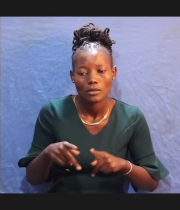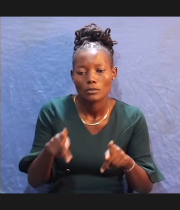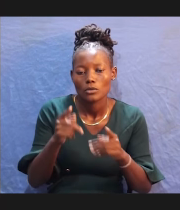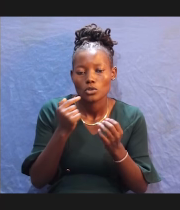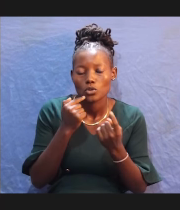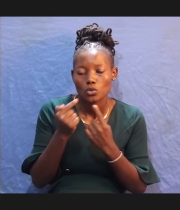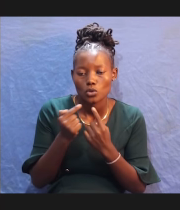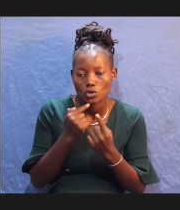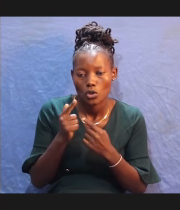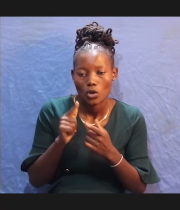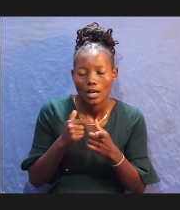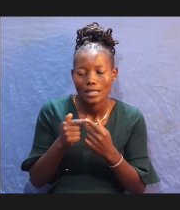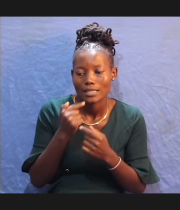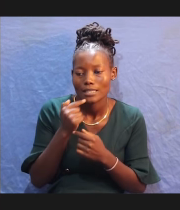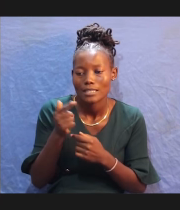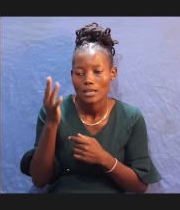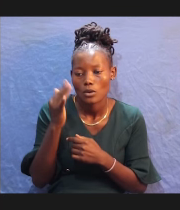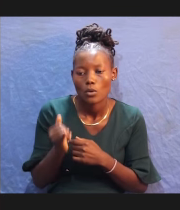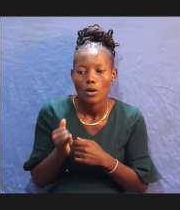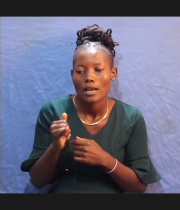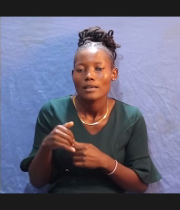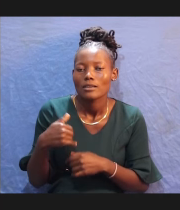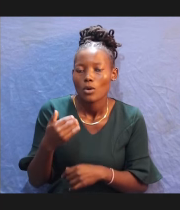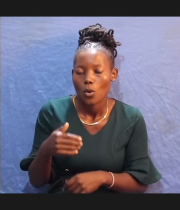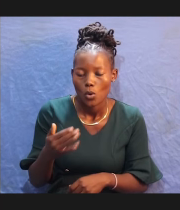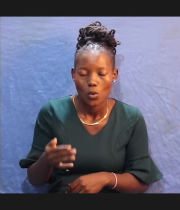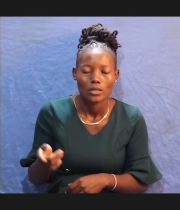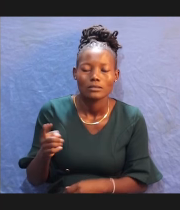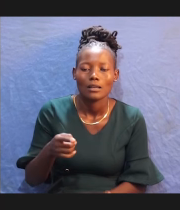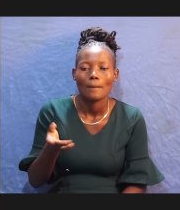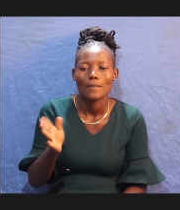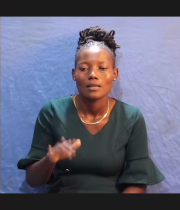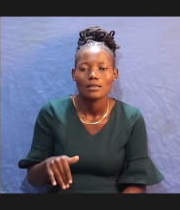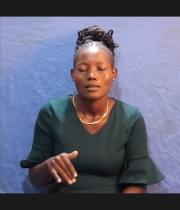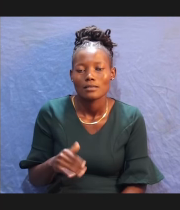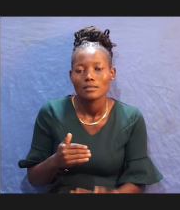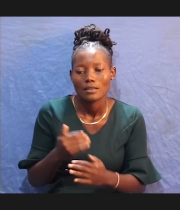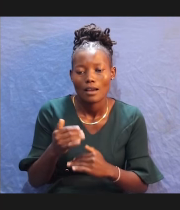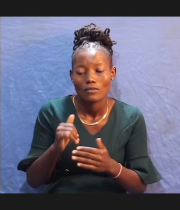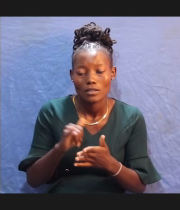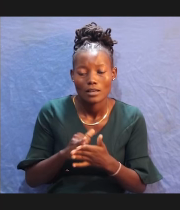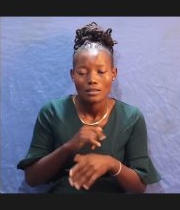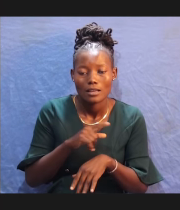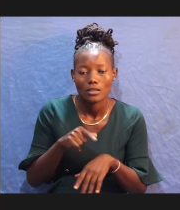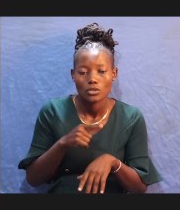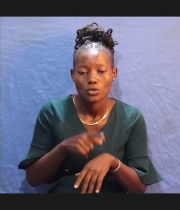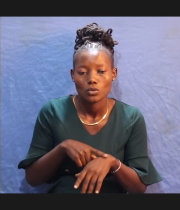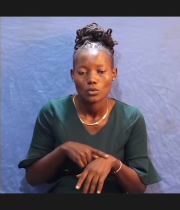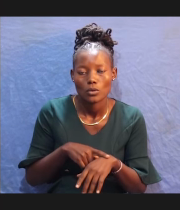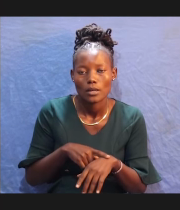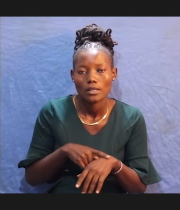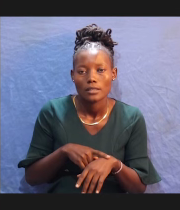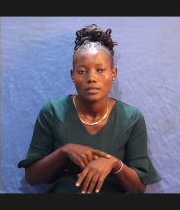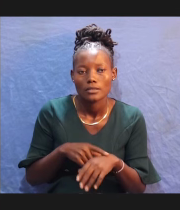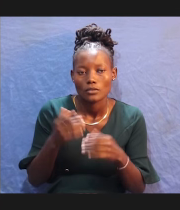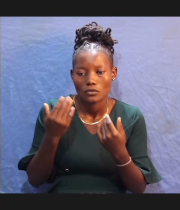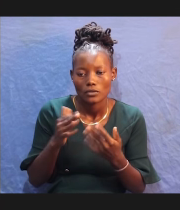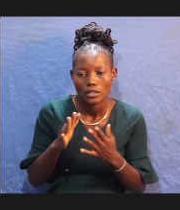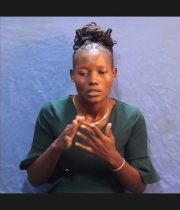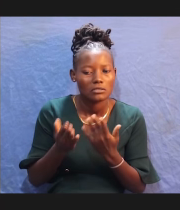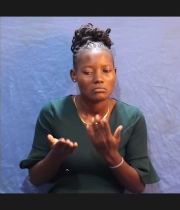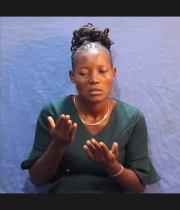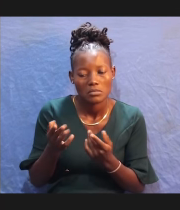out and say, why are they being all the time late? So after that, when you hear them, maybe they will change